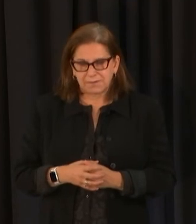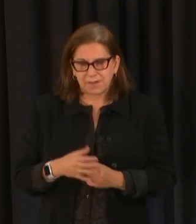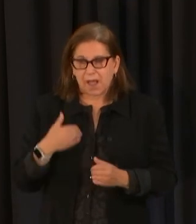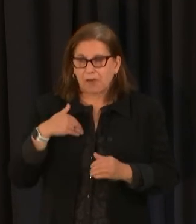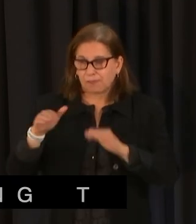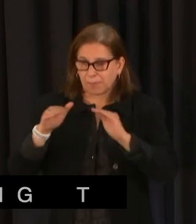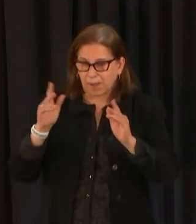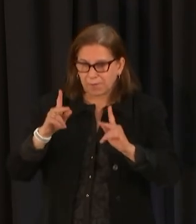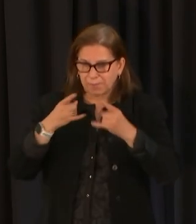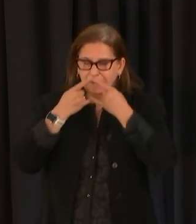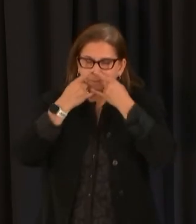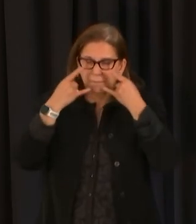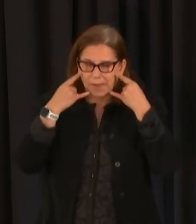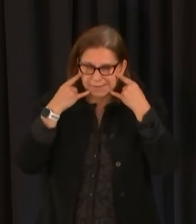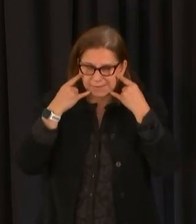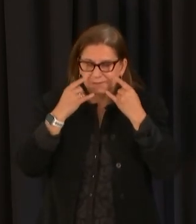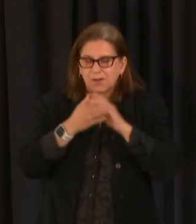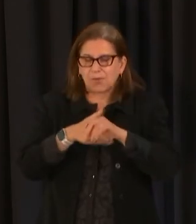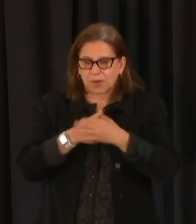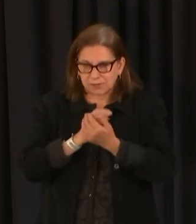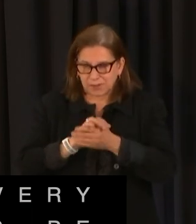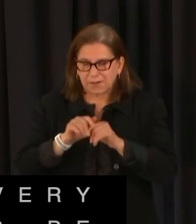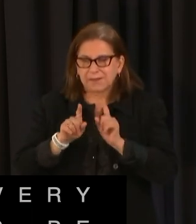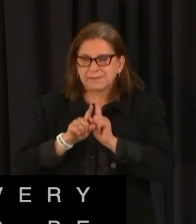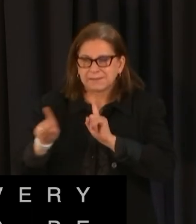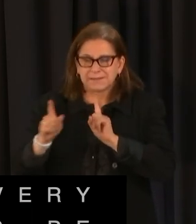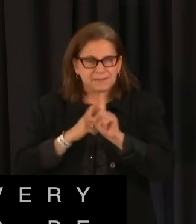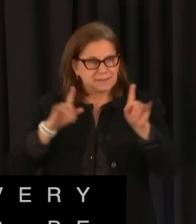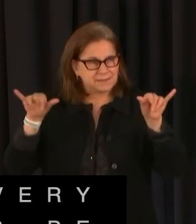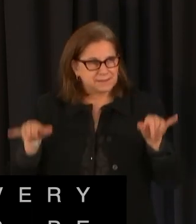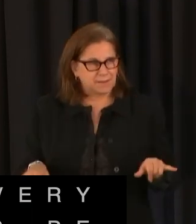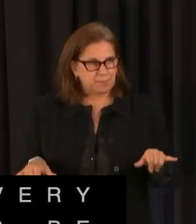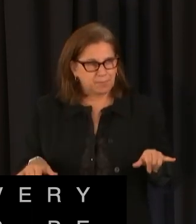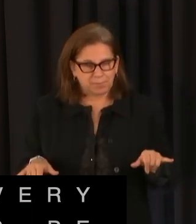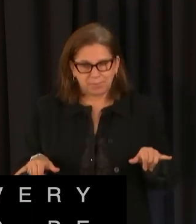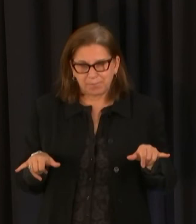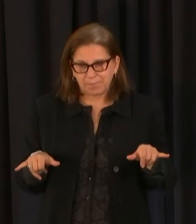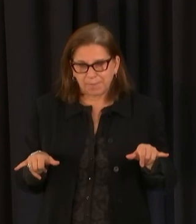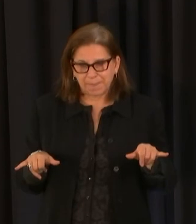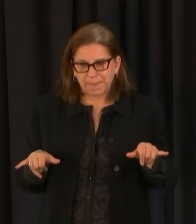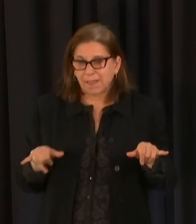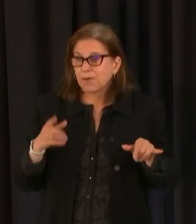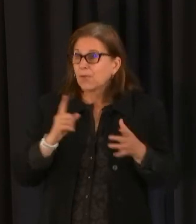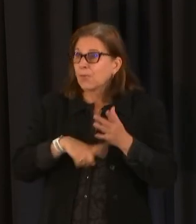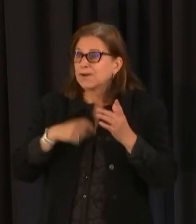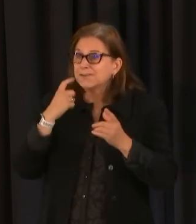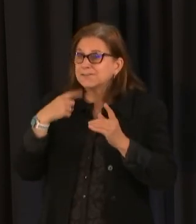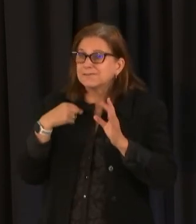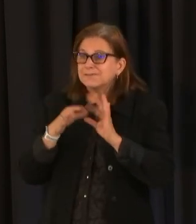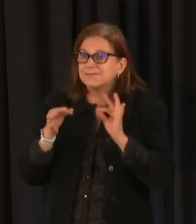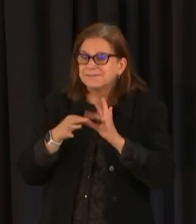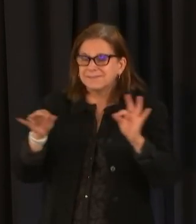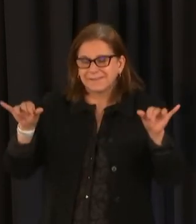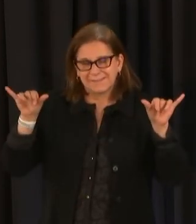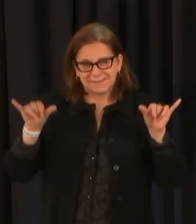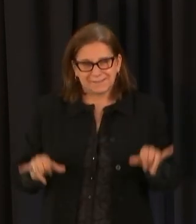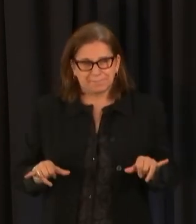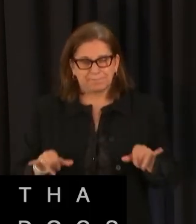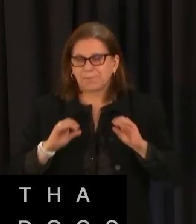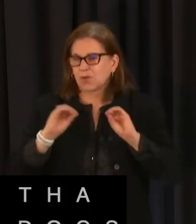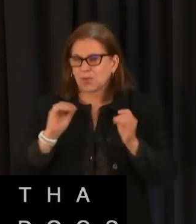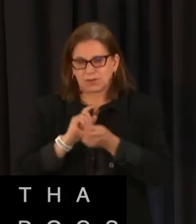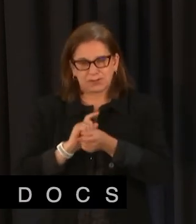people to wear their mask, and that includes on sheets and documents that we give you in terms of when you are fully